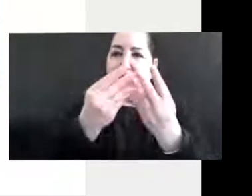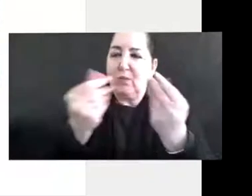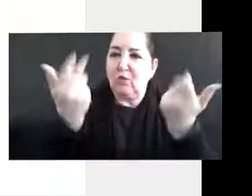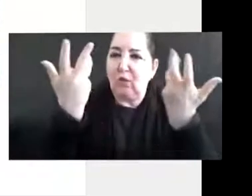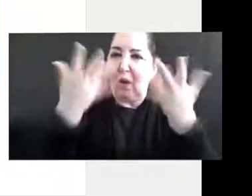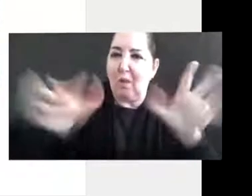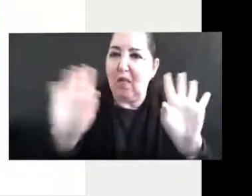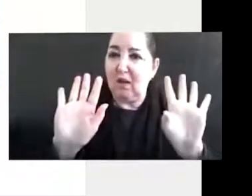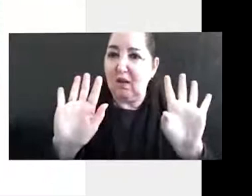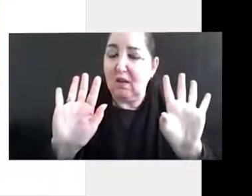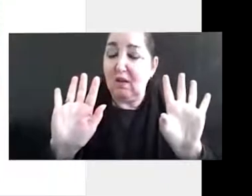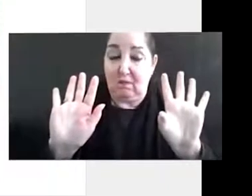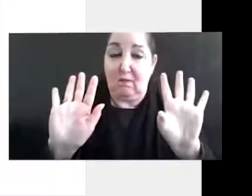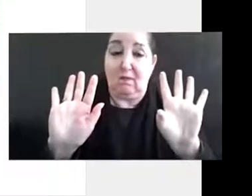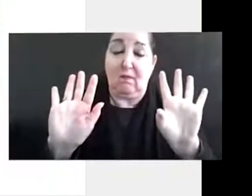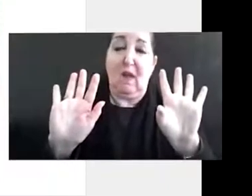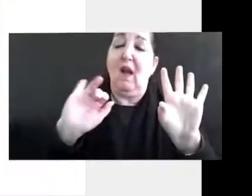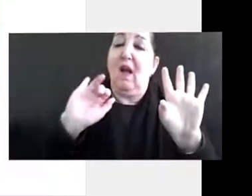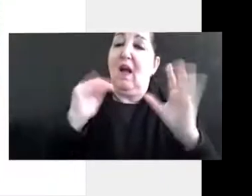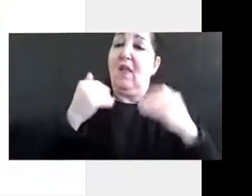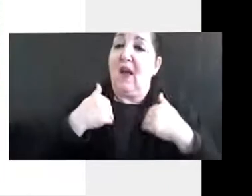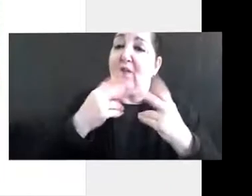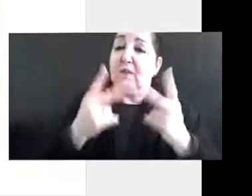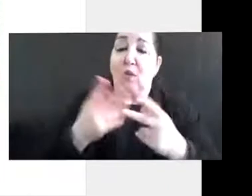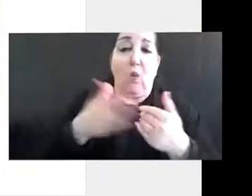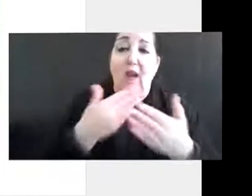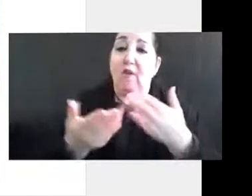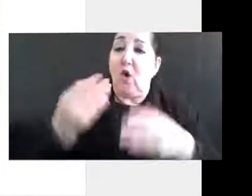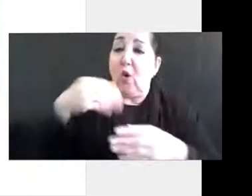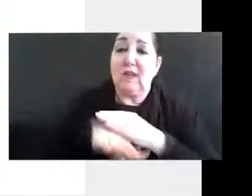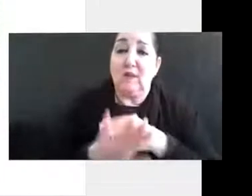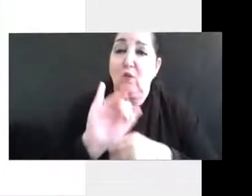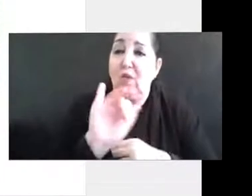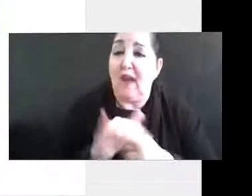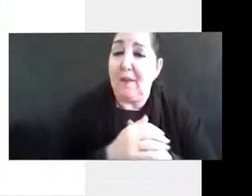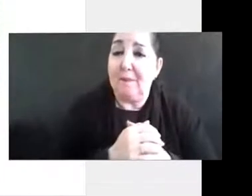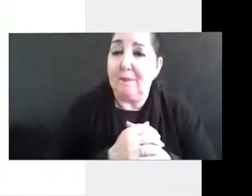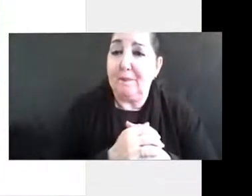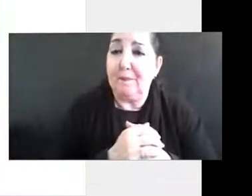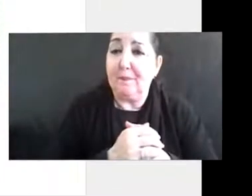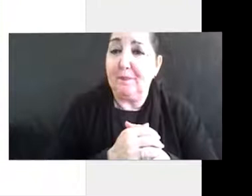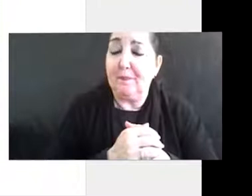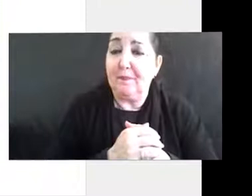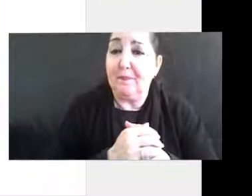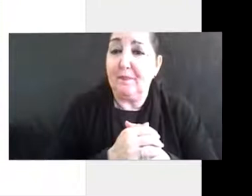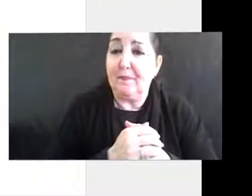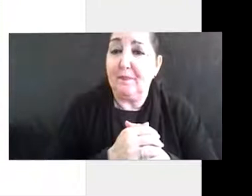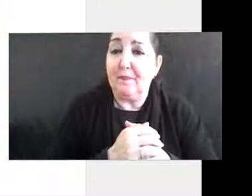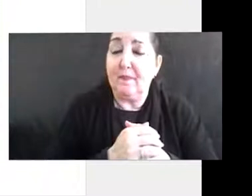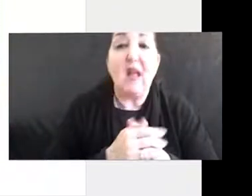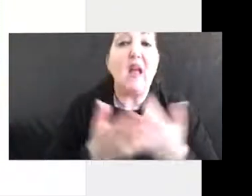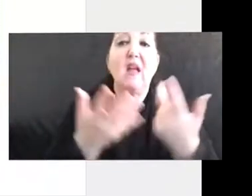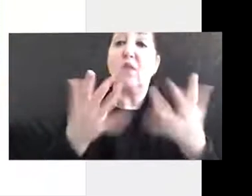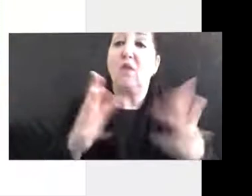itself. So there is this presupposition that whatever enters into that universal